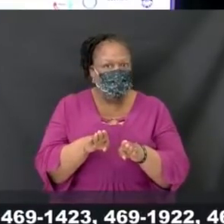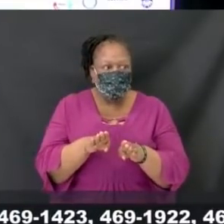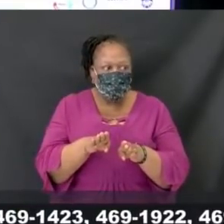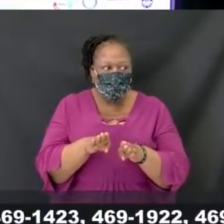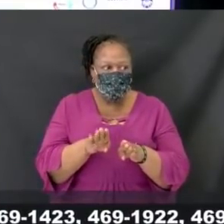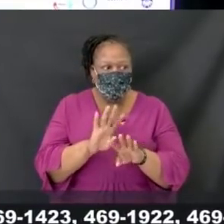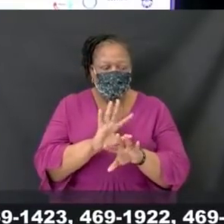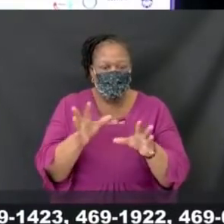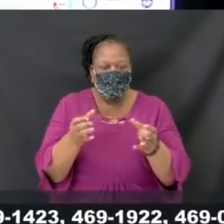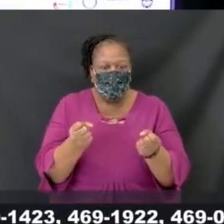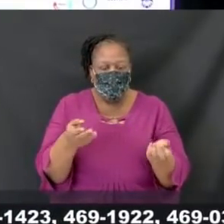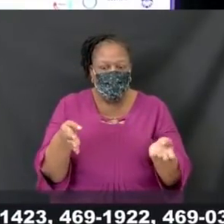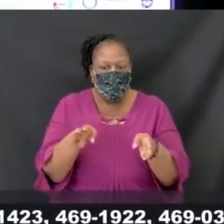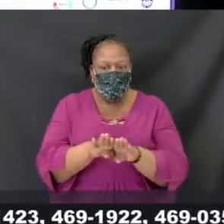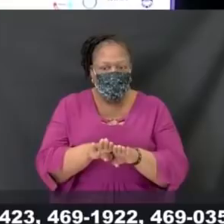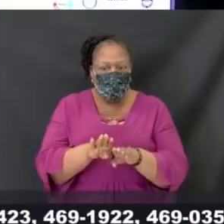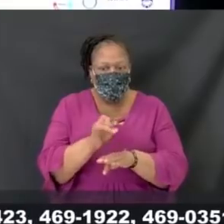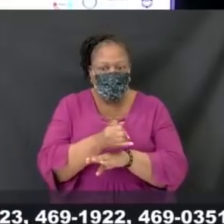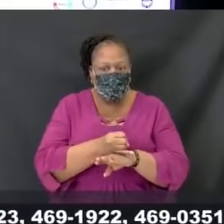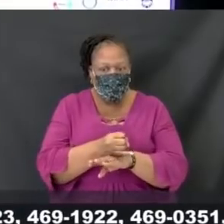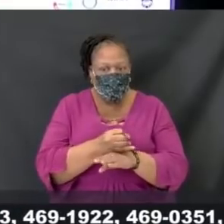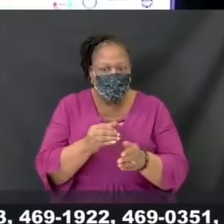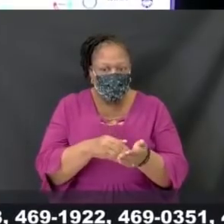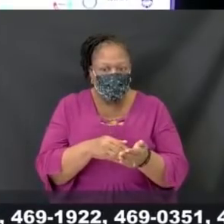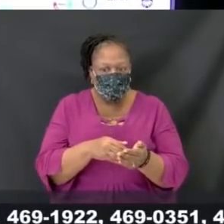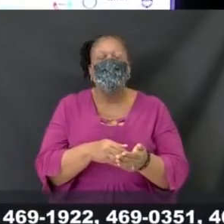Wendy Phipps, co-chair of the Mitigation Council,